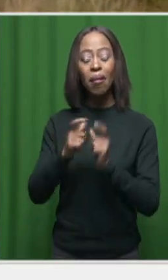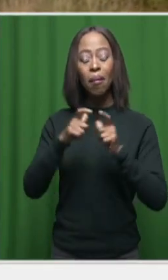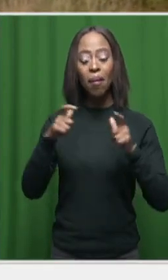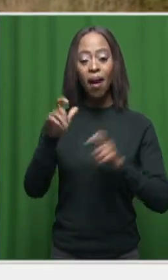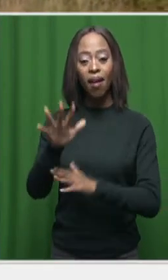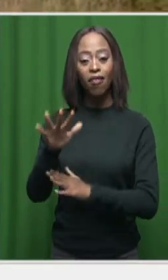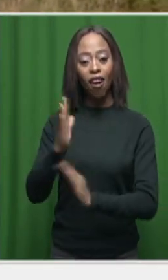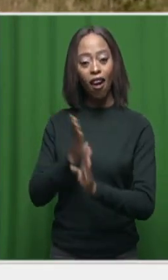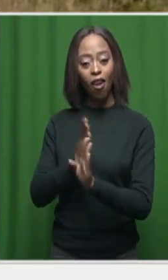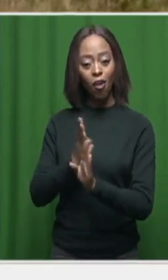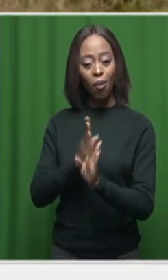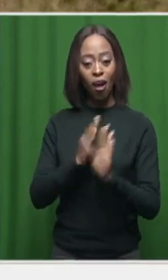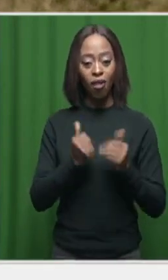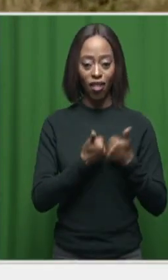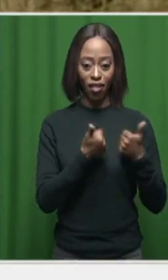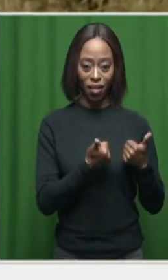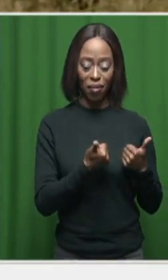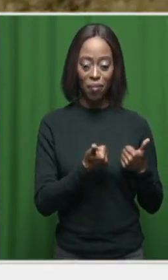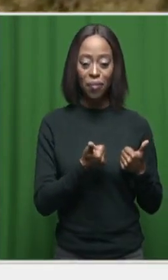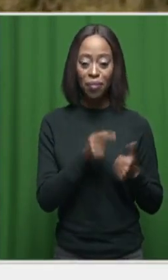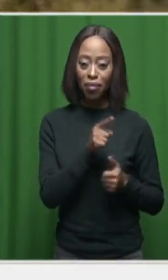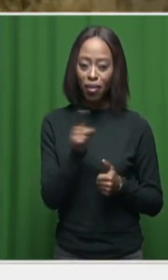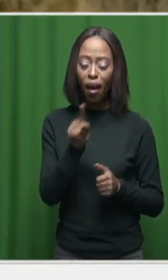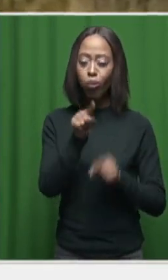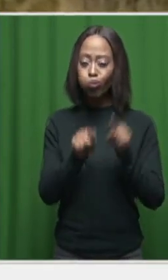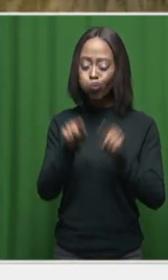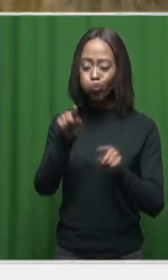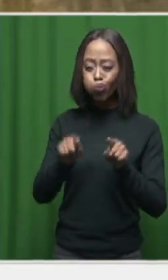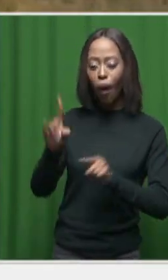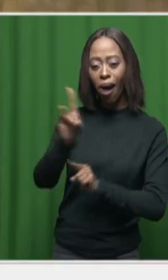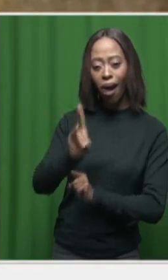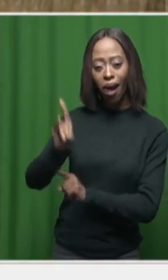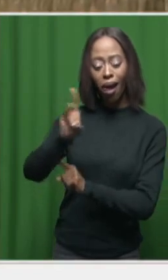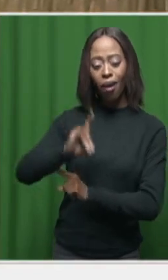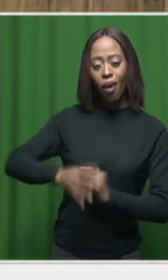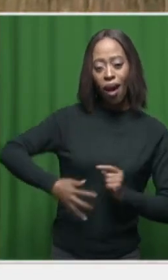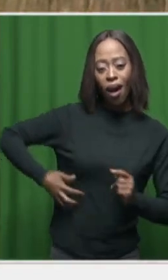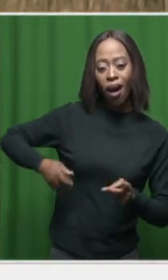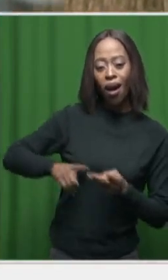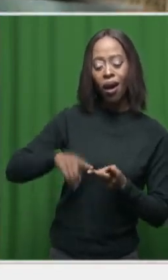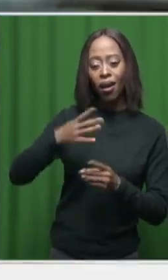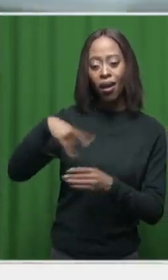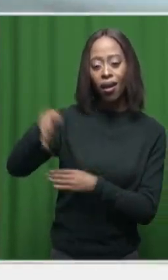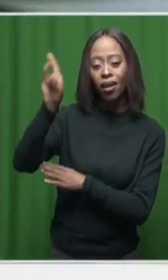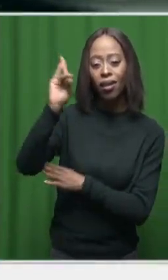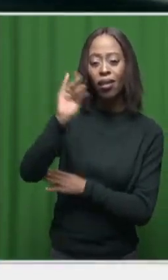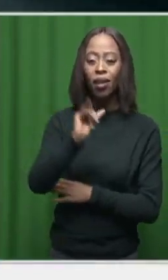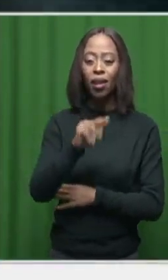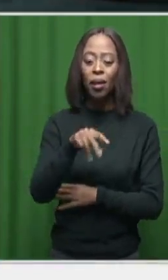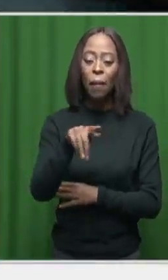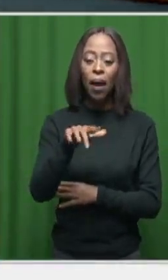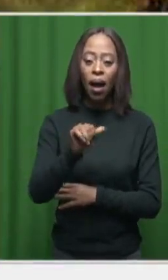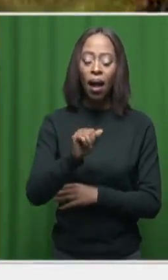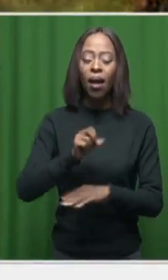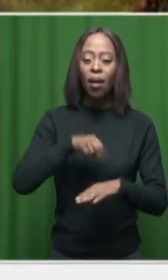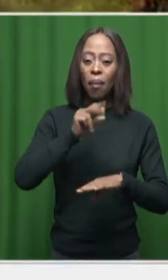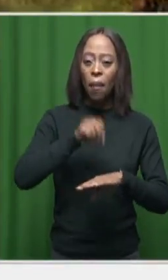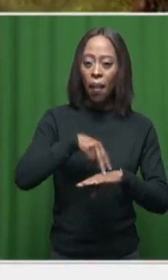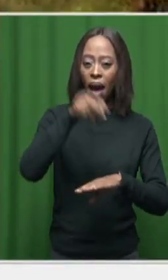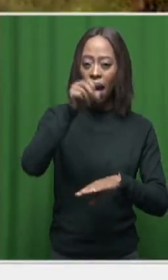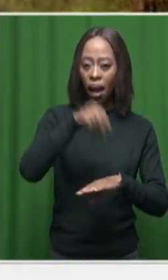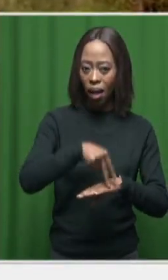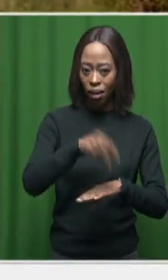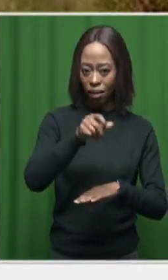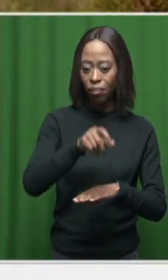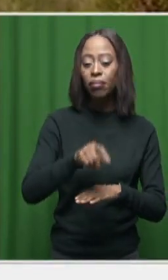Five private game reserve. They have a range of animals from zebras, giraffes, impala, just to mention a few.